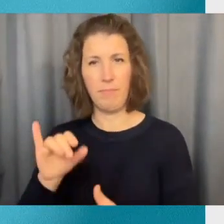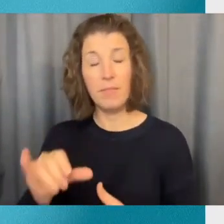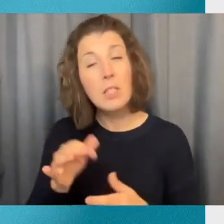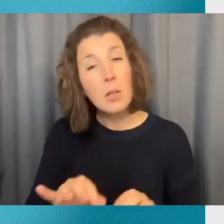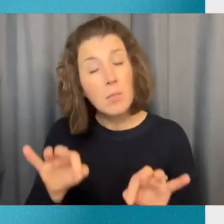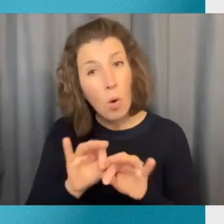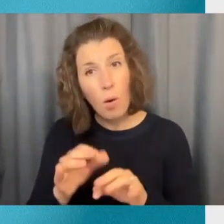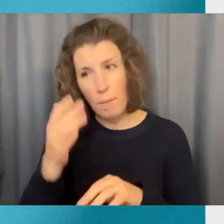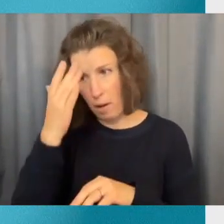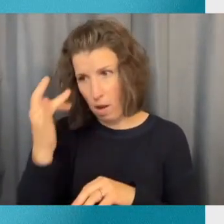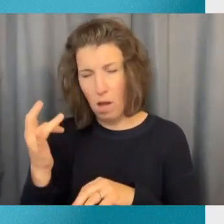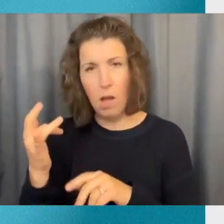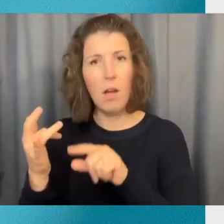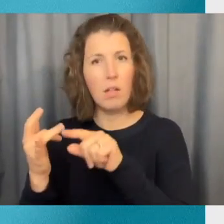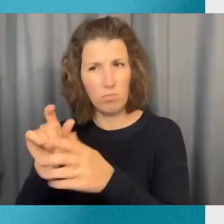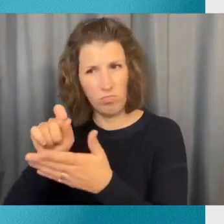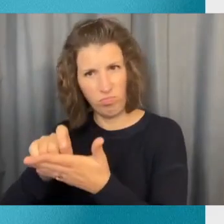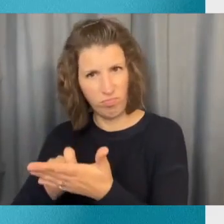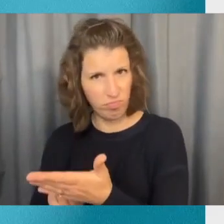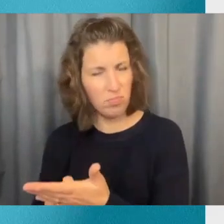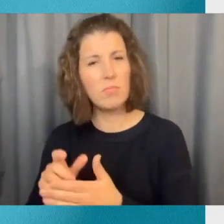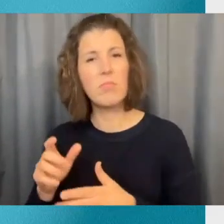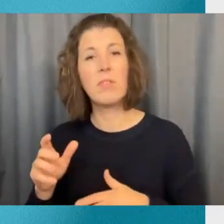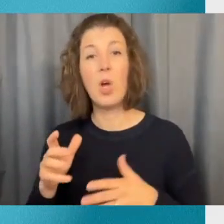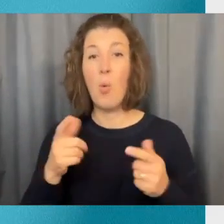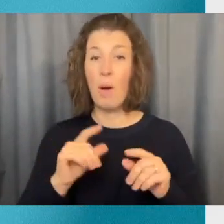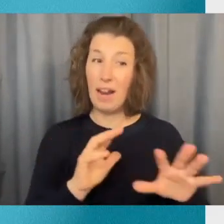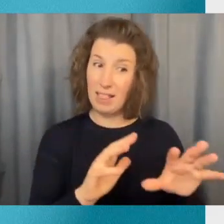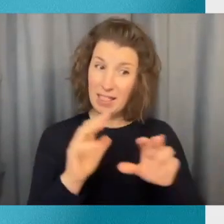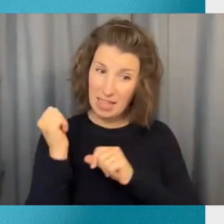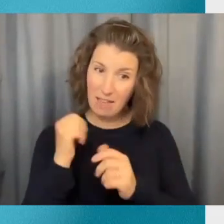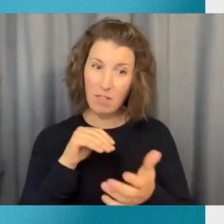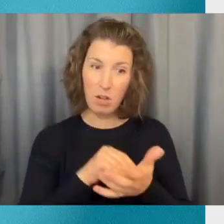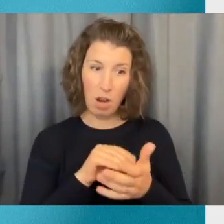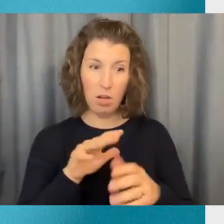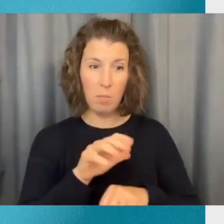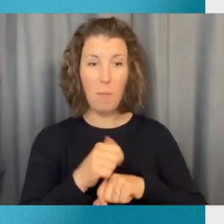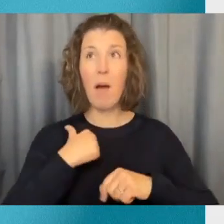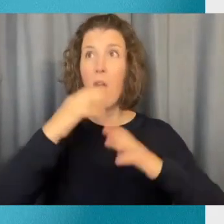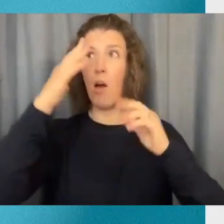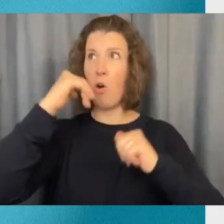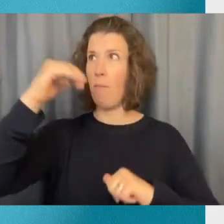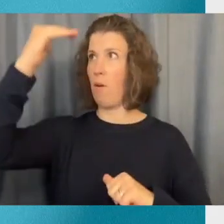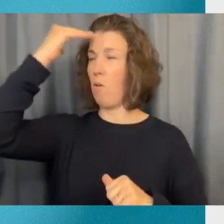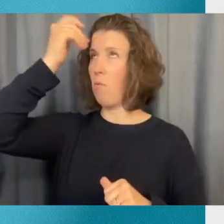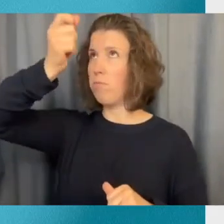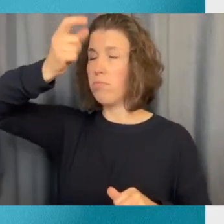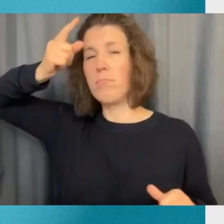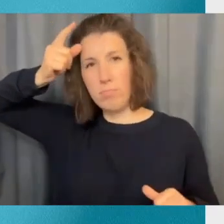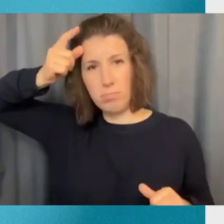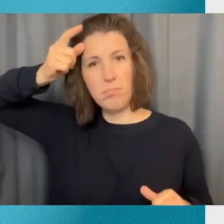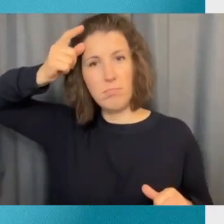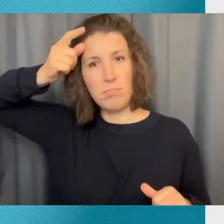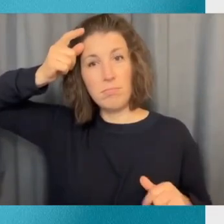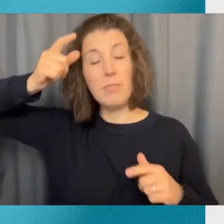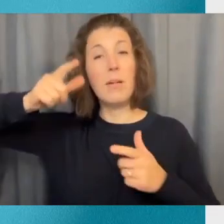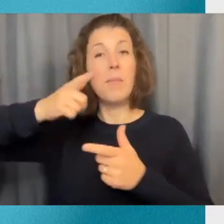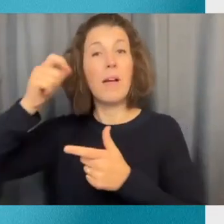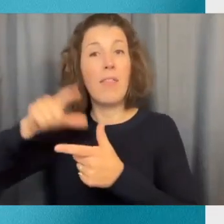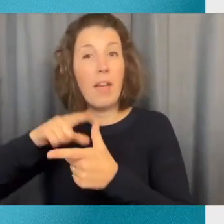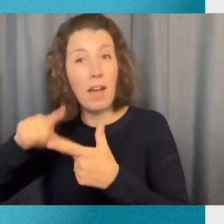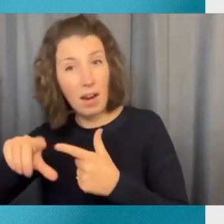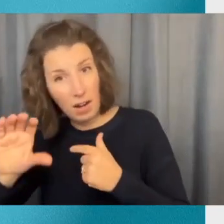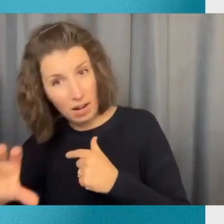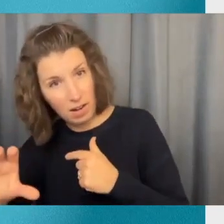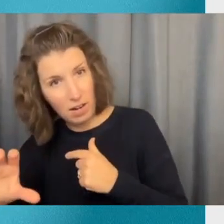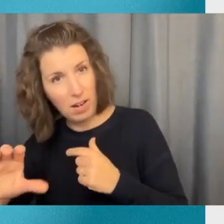because when I leave the doctor visit, I hope to know, because then, and again,